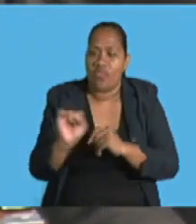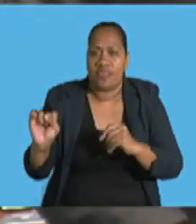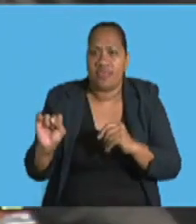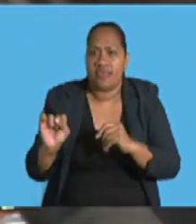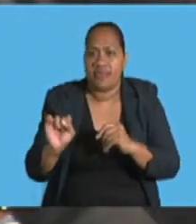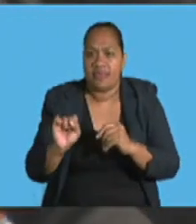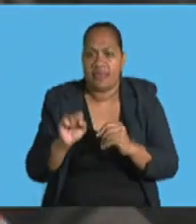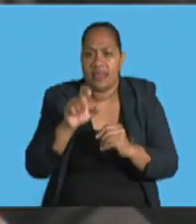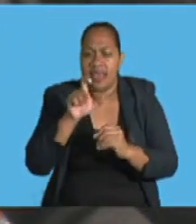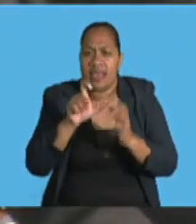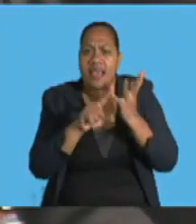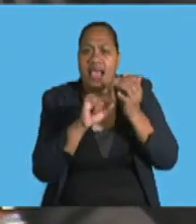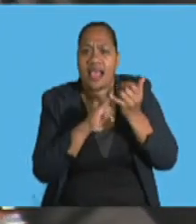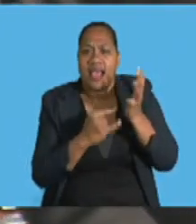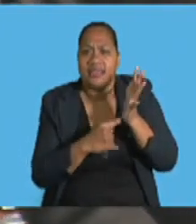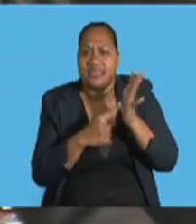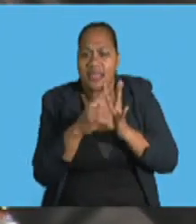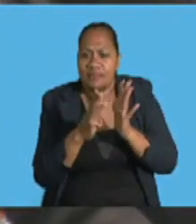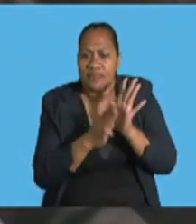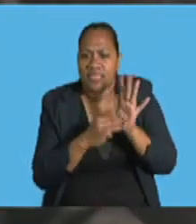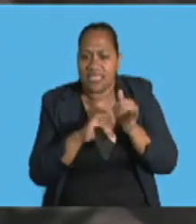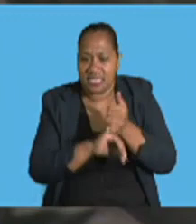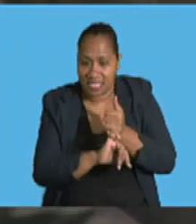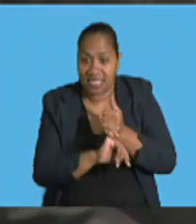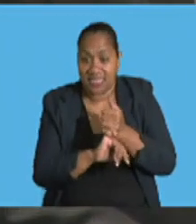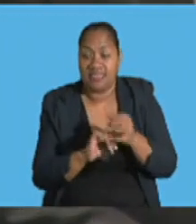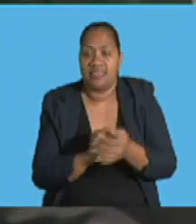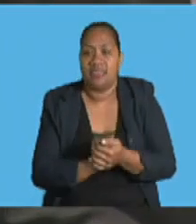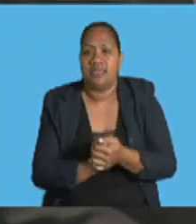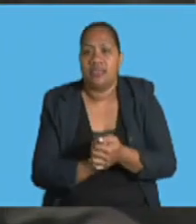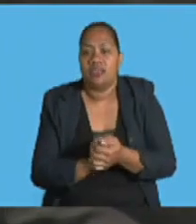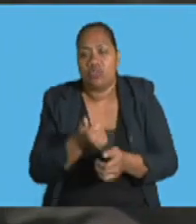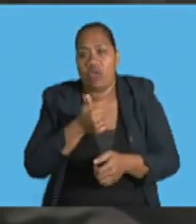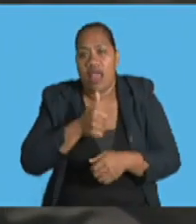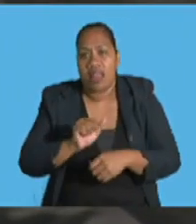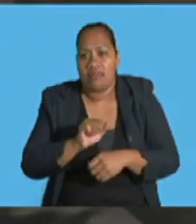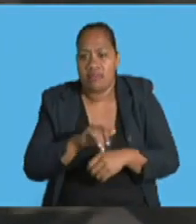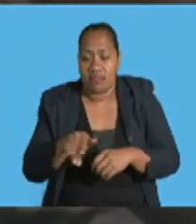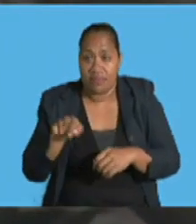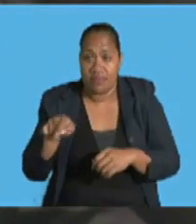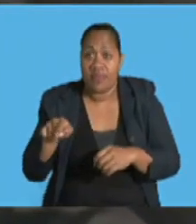sirs, allow me to share sentiments on the national narcotics and